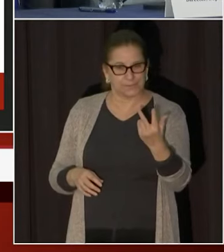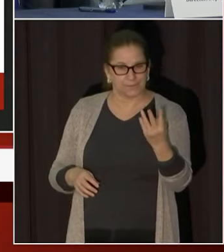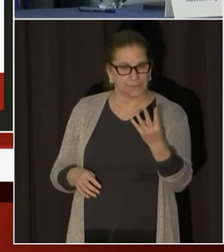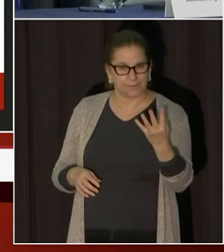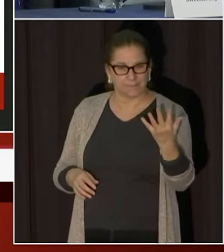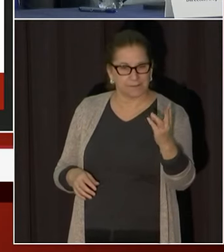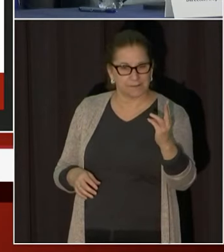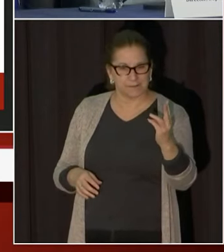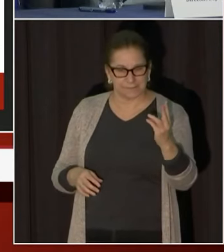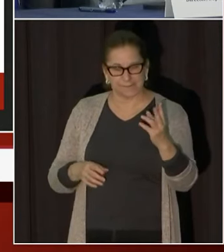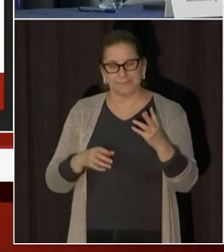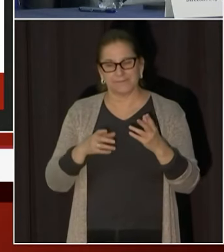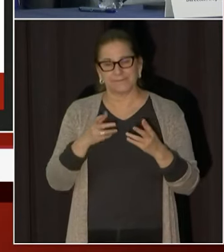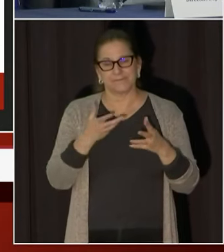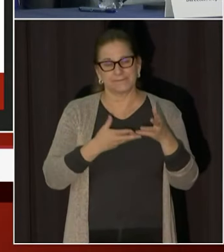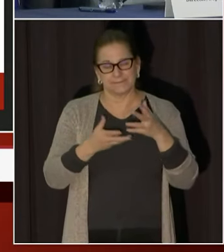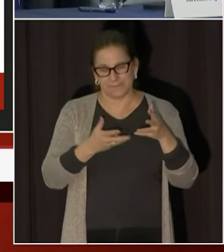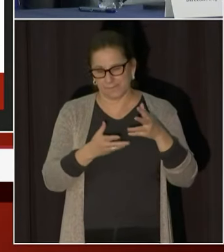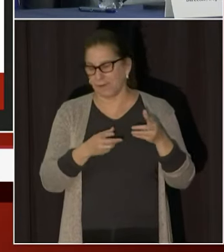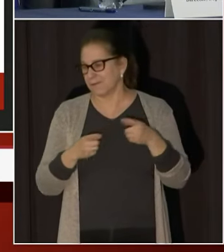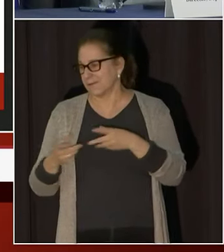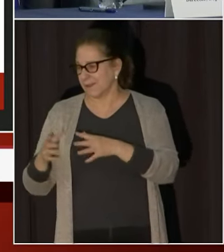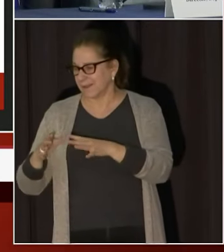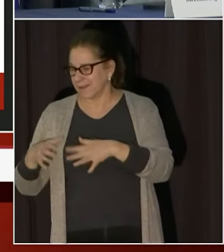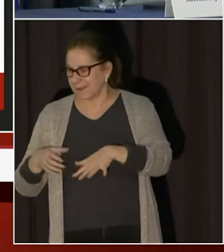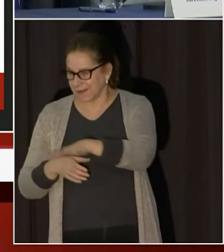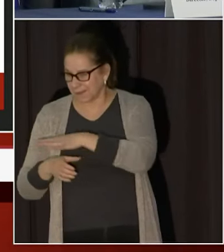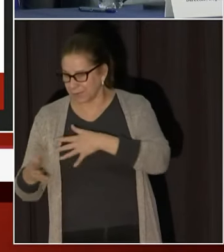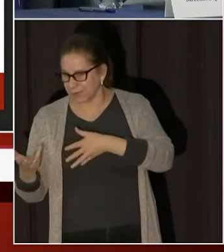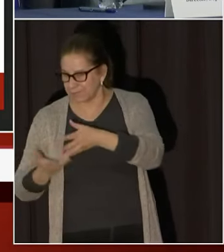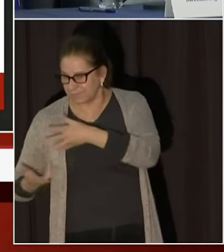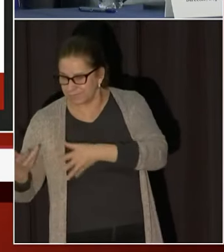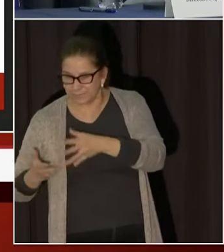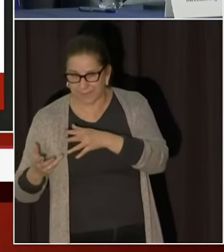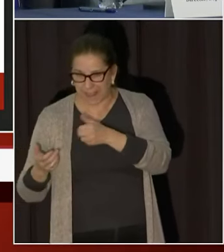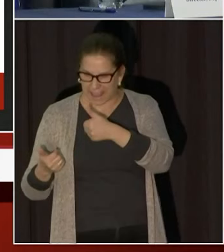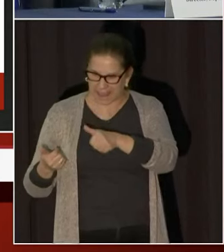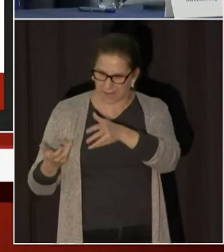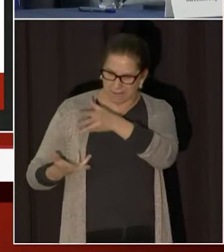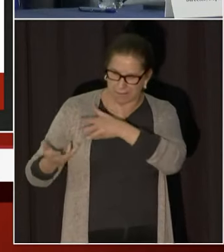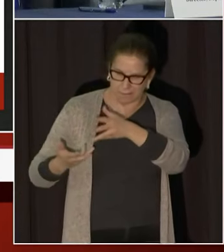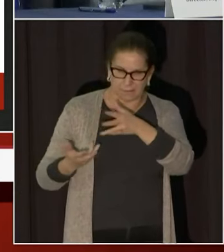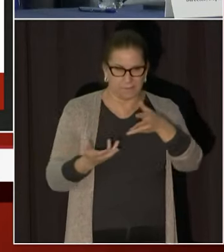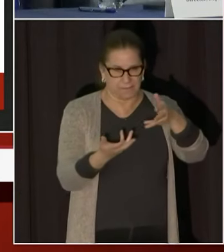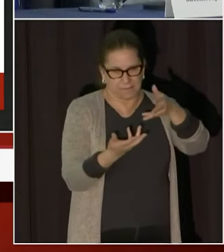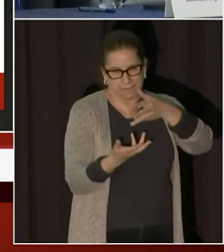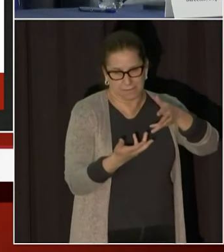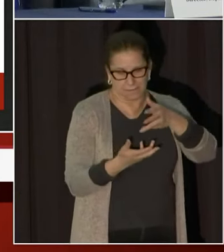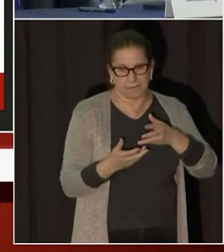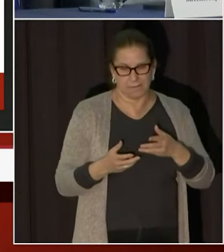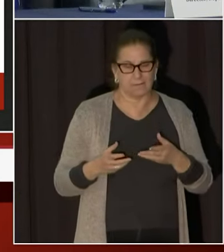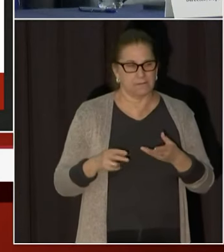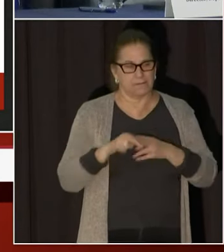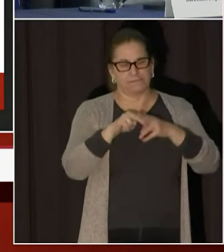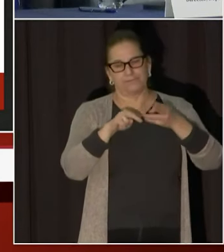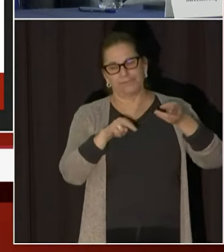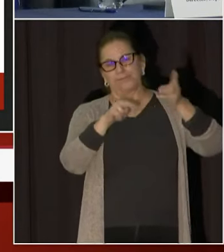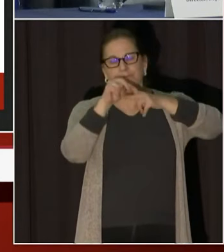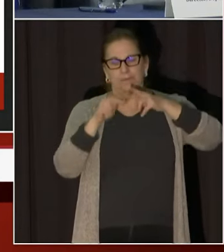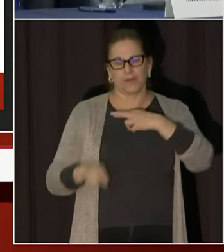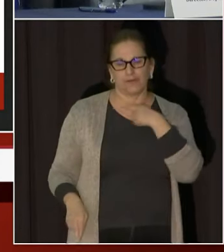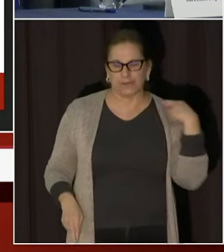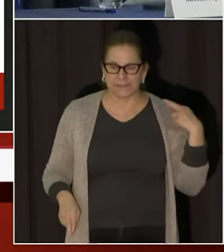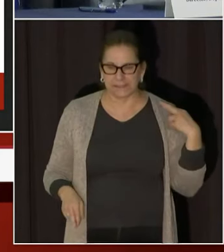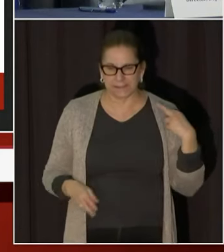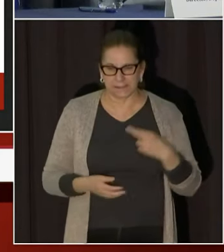those neighborhoods where the typical occupations in those neighborhoods